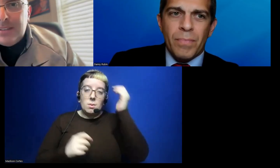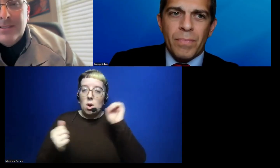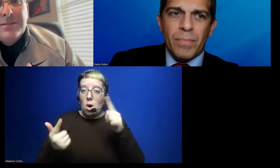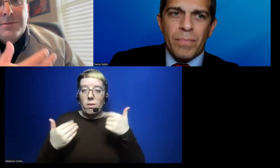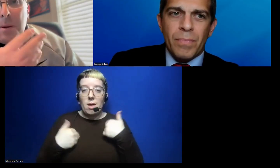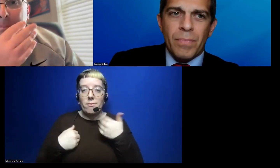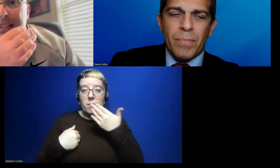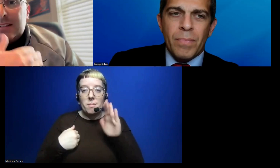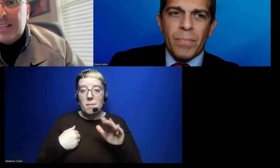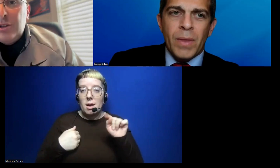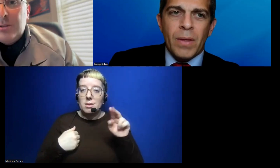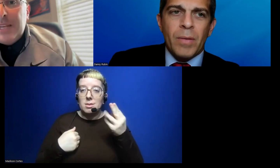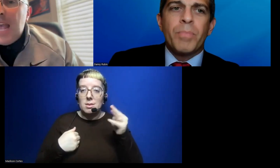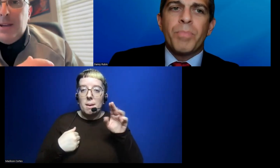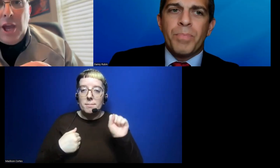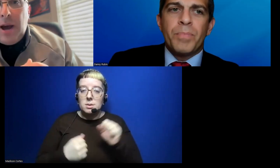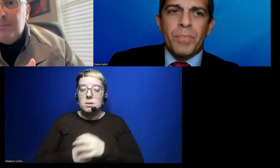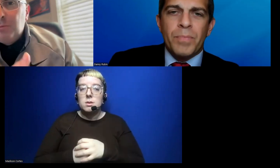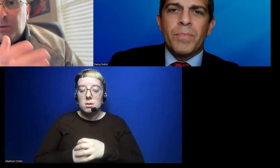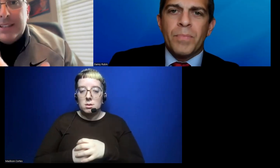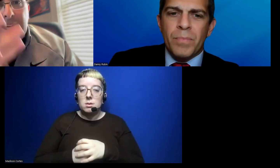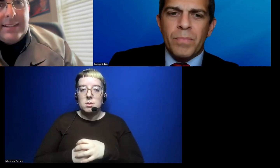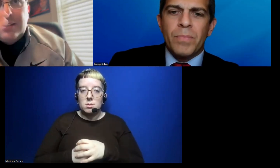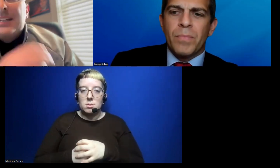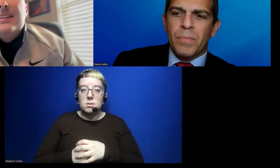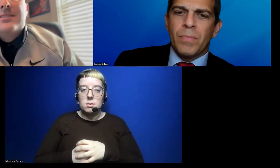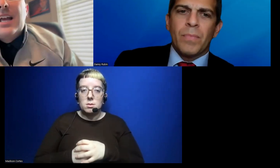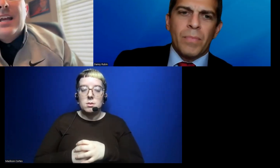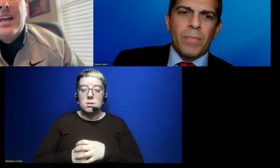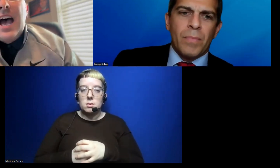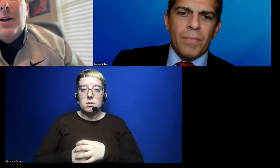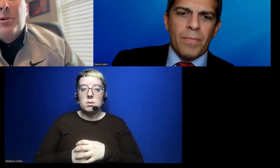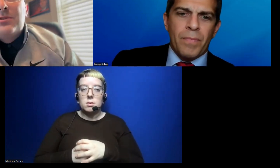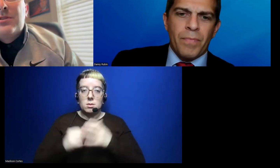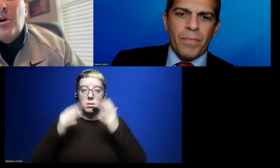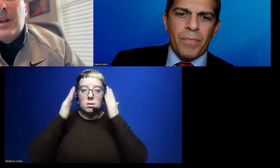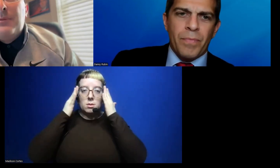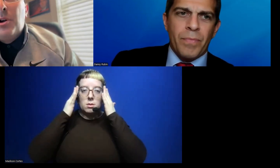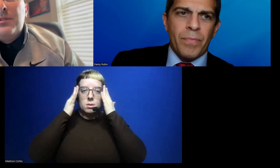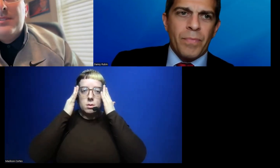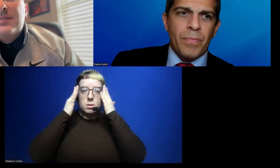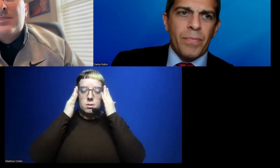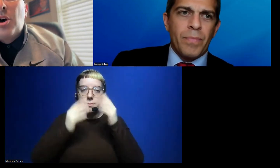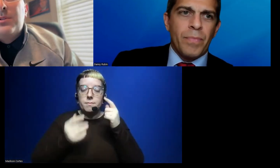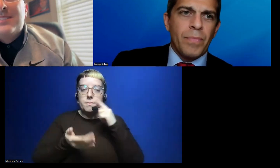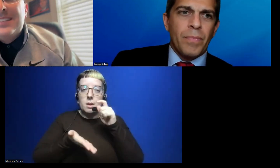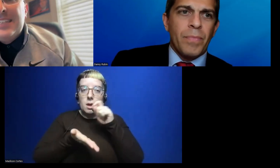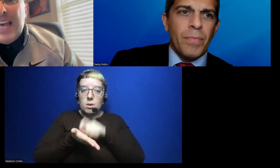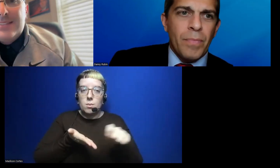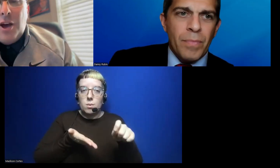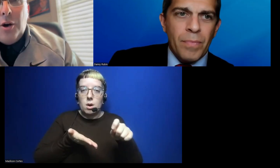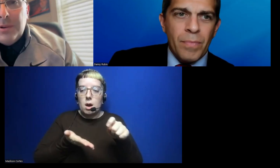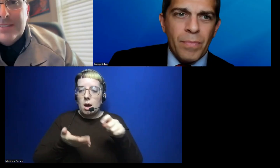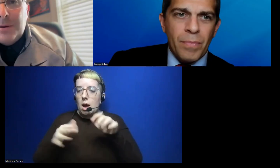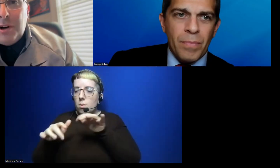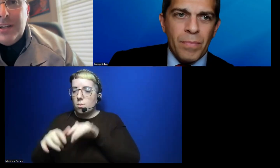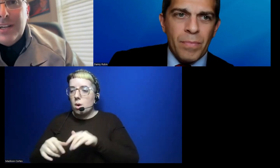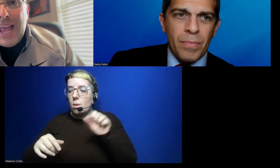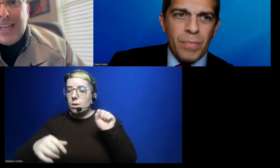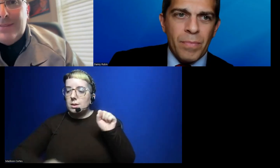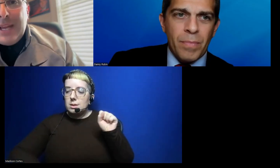can happen. Be as clear as you can be. Hey, I wrote this. I literally yesterday, I wrote so and I wrote so CSO to